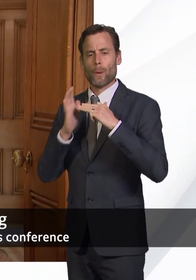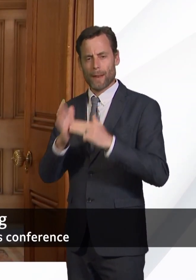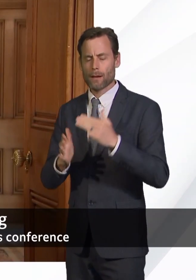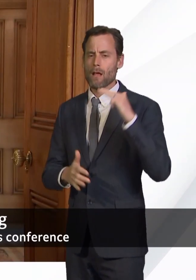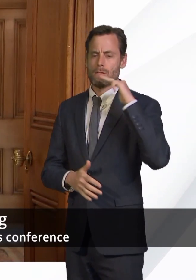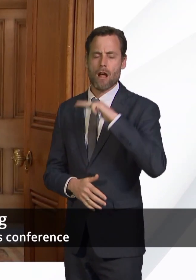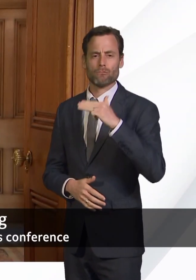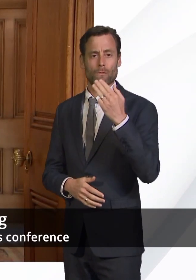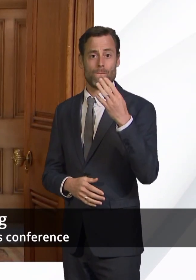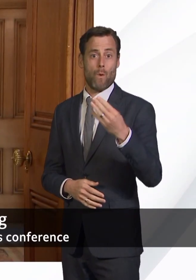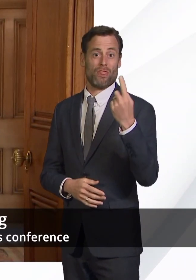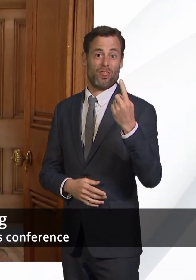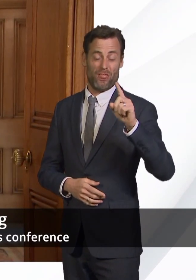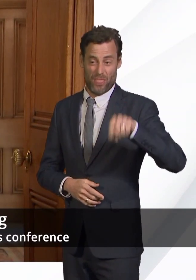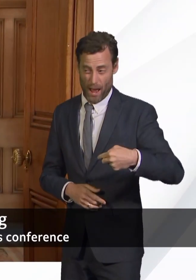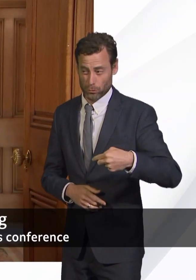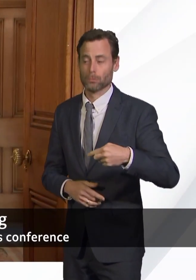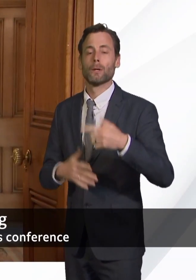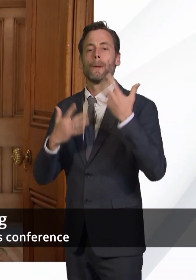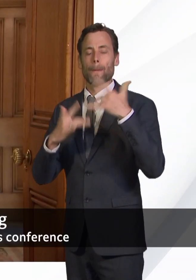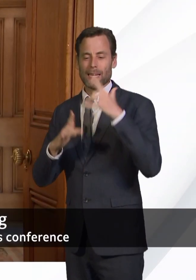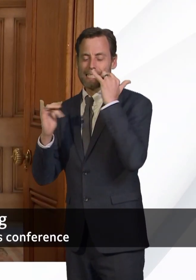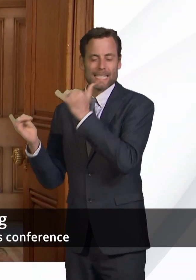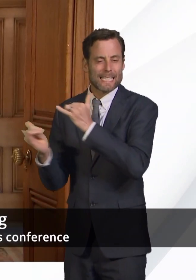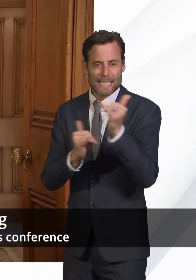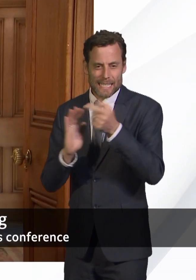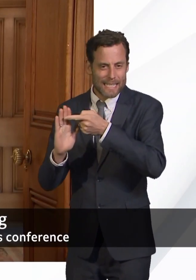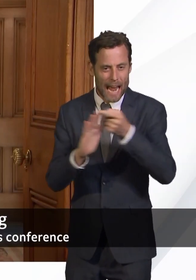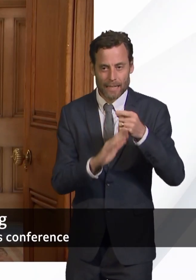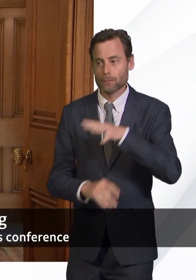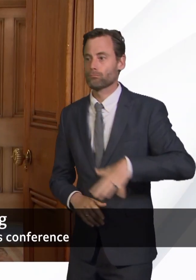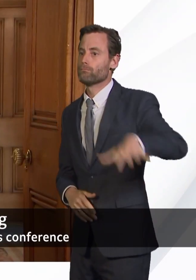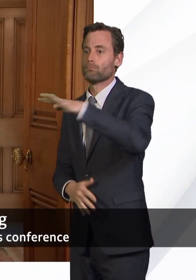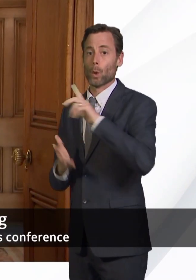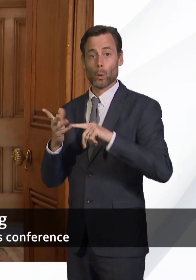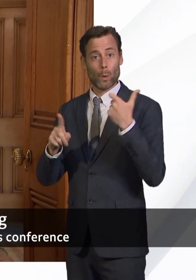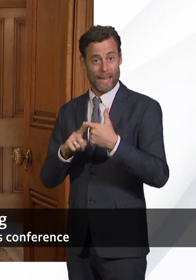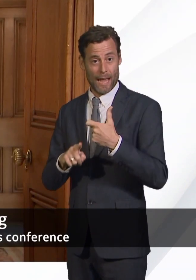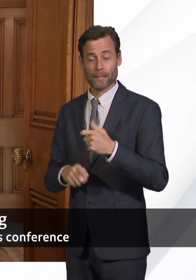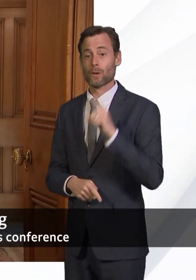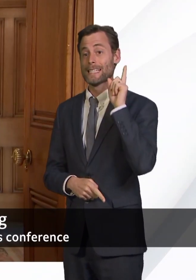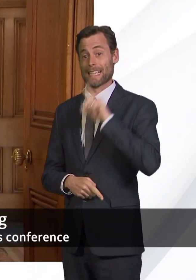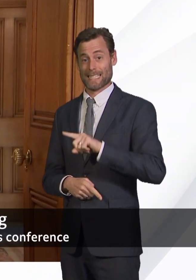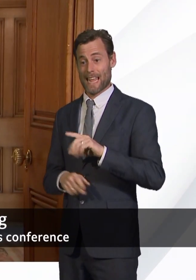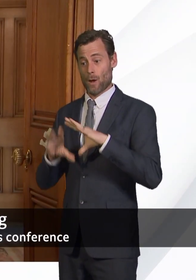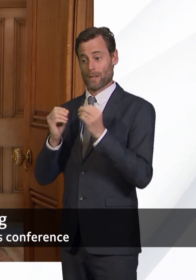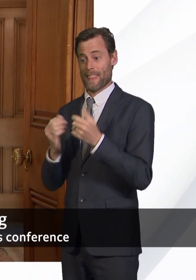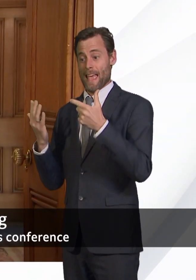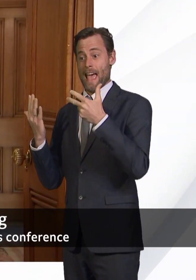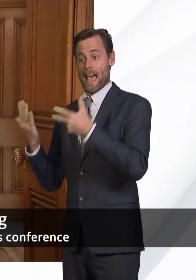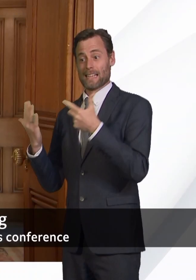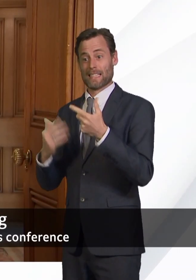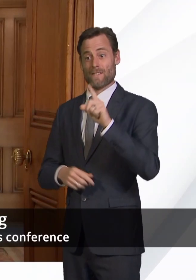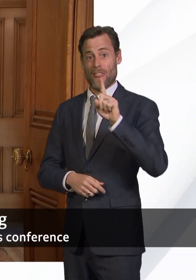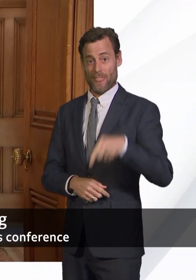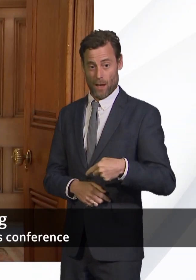2,094,209 tests for coronavirus have now been carried out in the United Kingdom, including 87,063